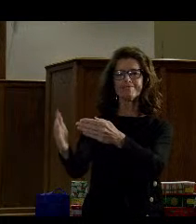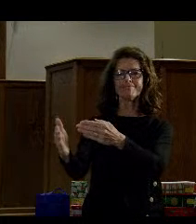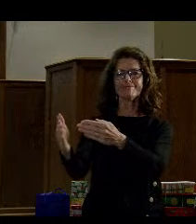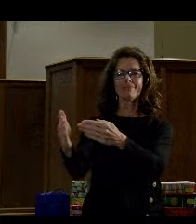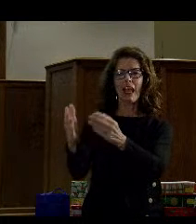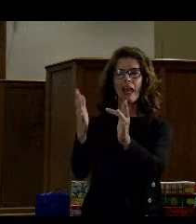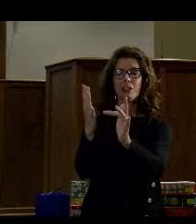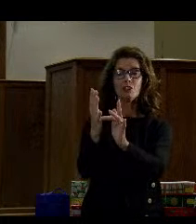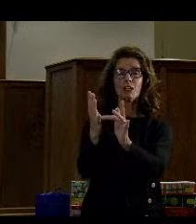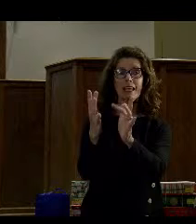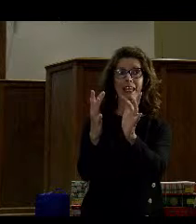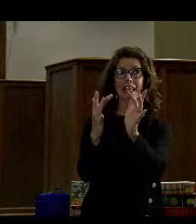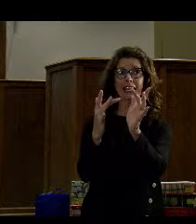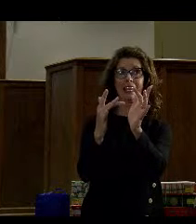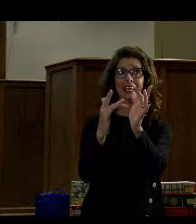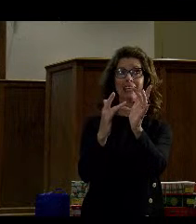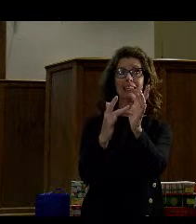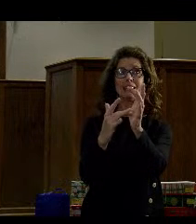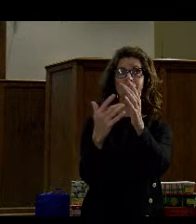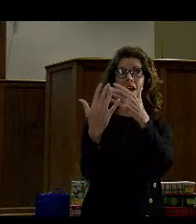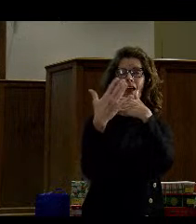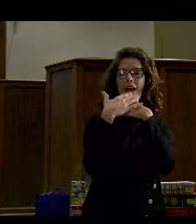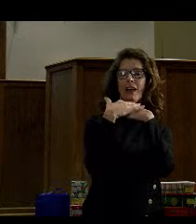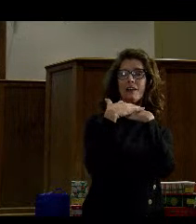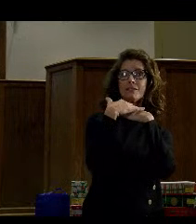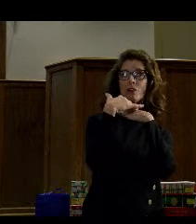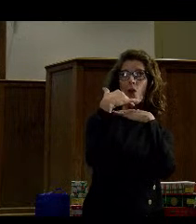cease, and Jesus